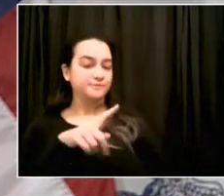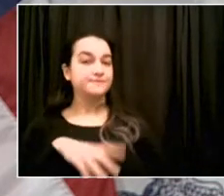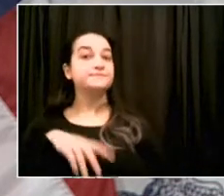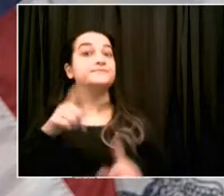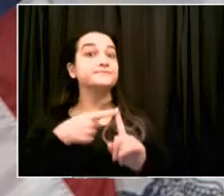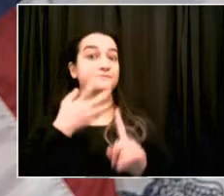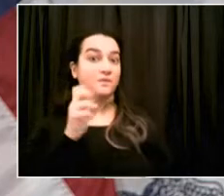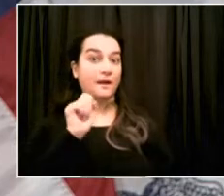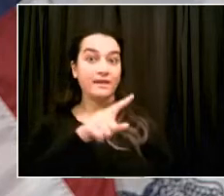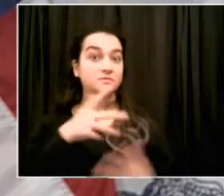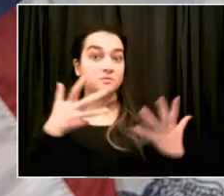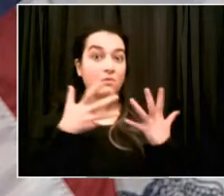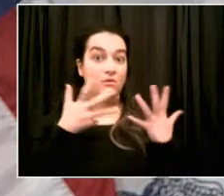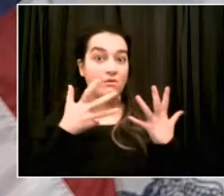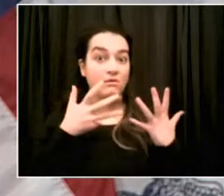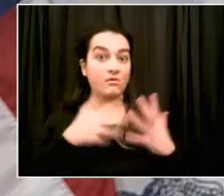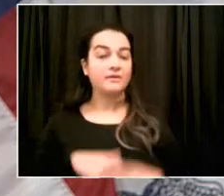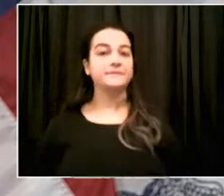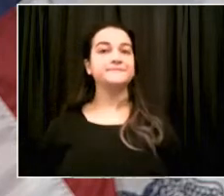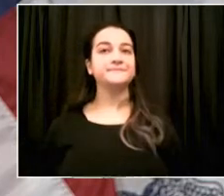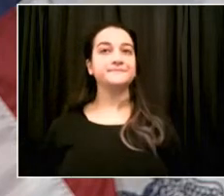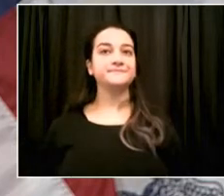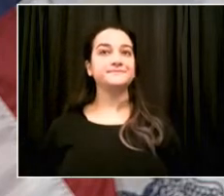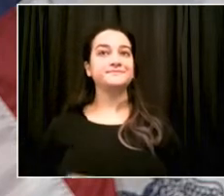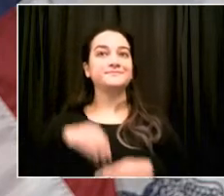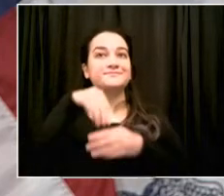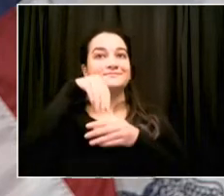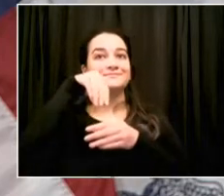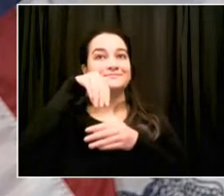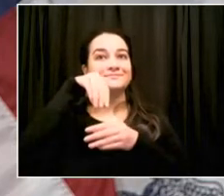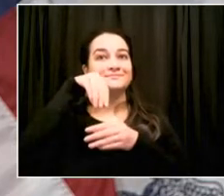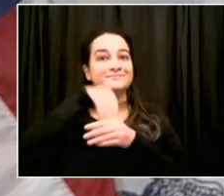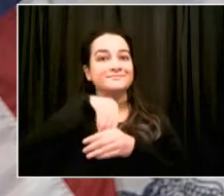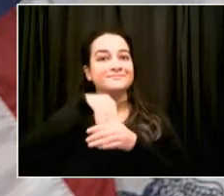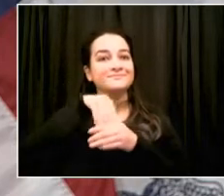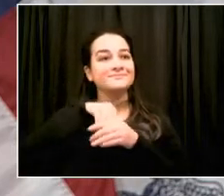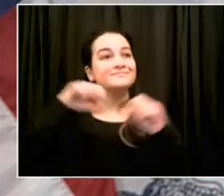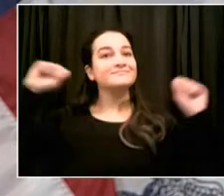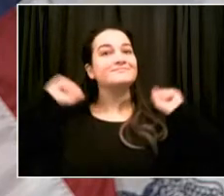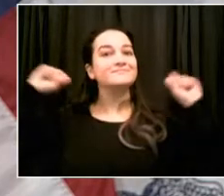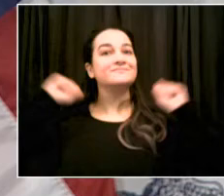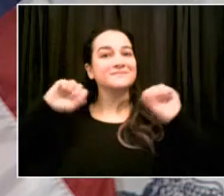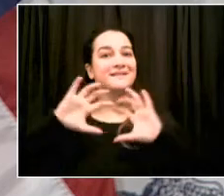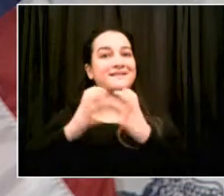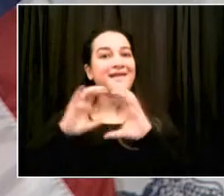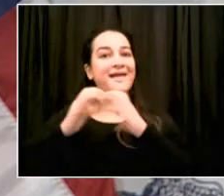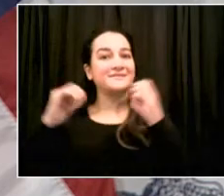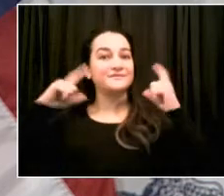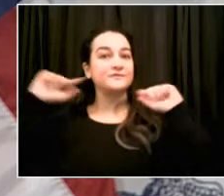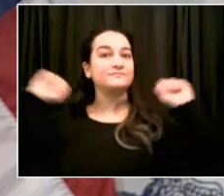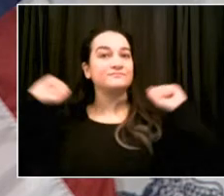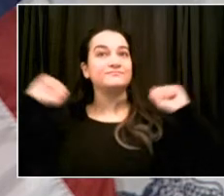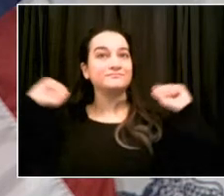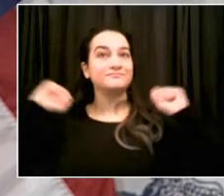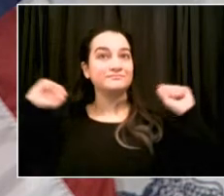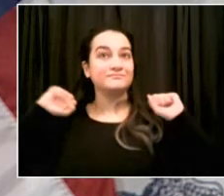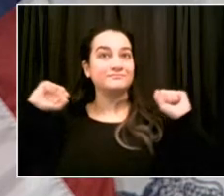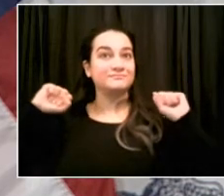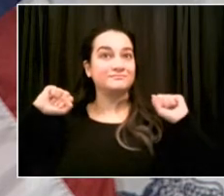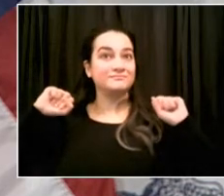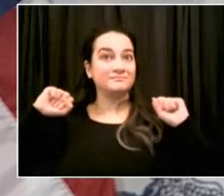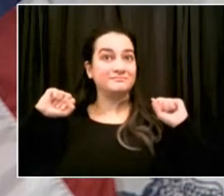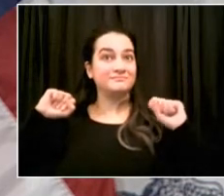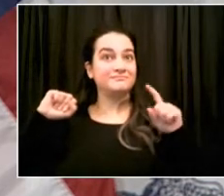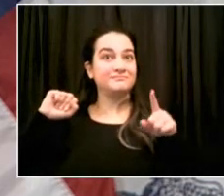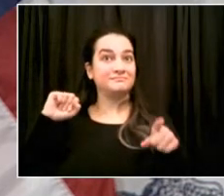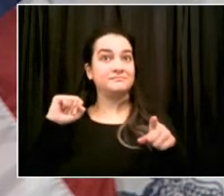indoor fitness classes. Gyms in the city are operating at 33% capacity safely based on testing. So why can't similar